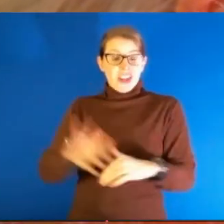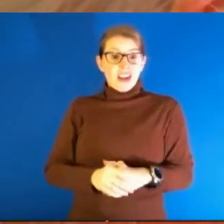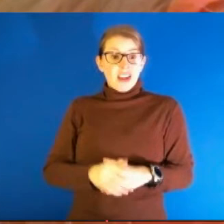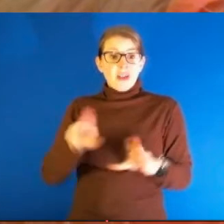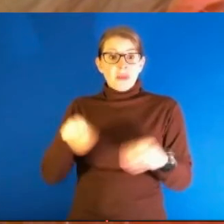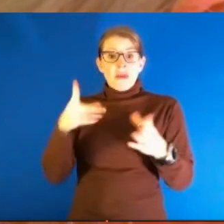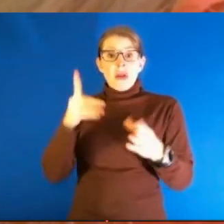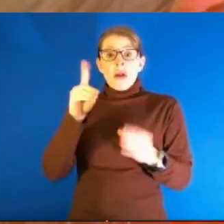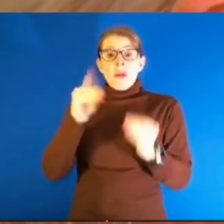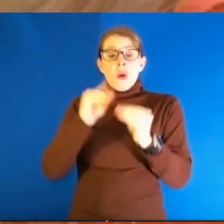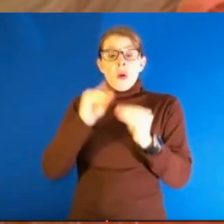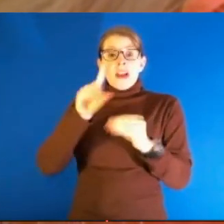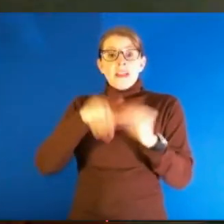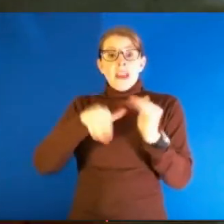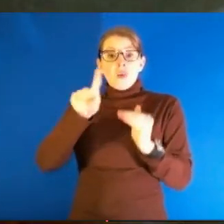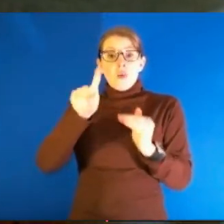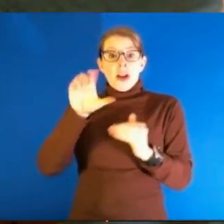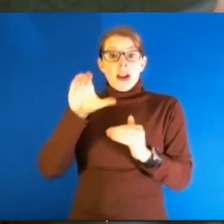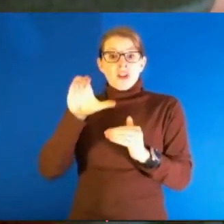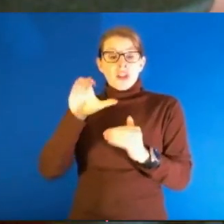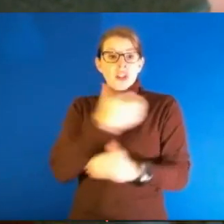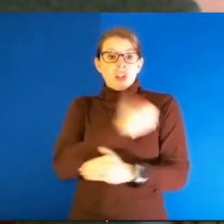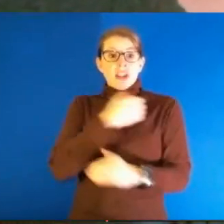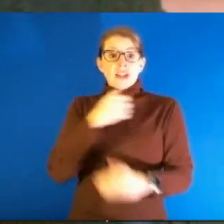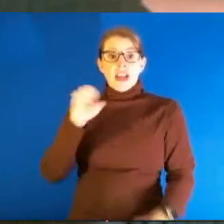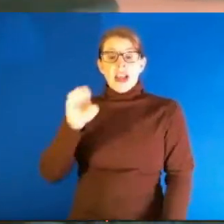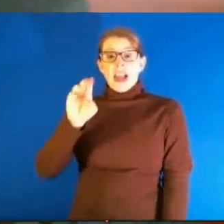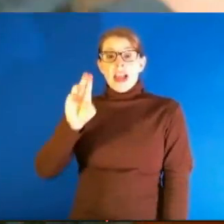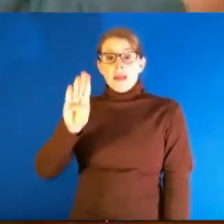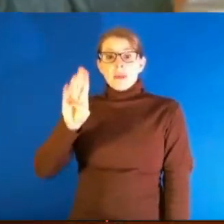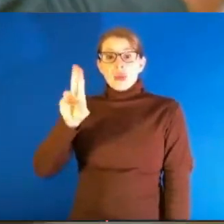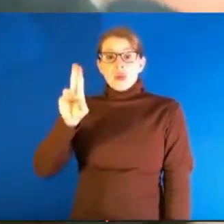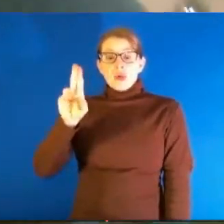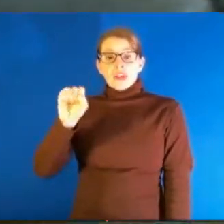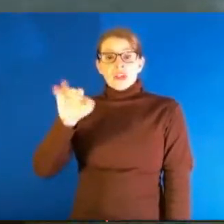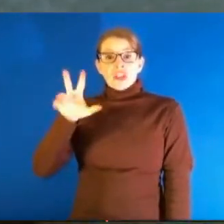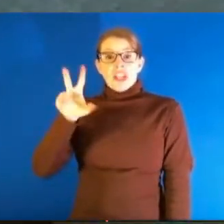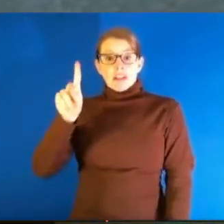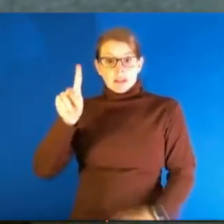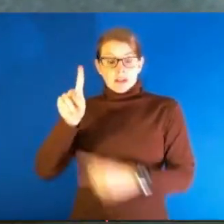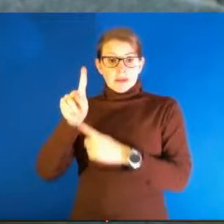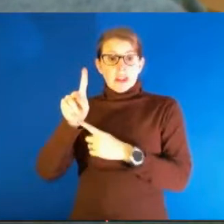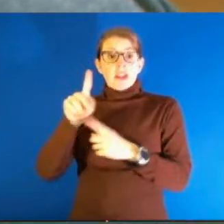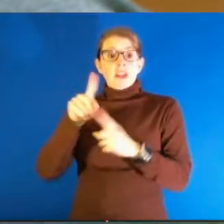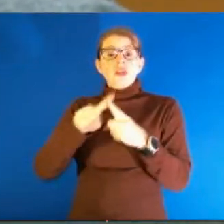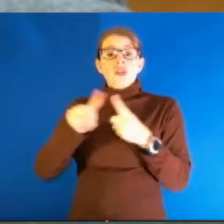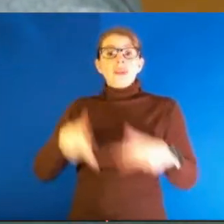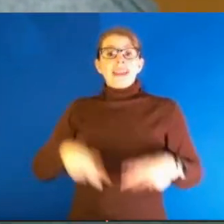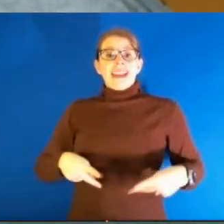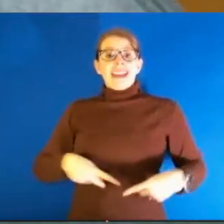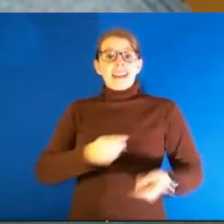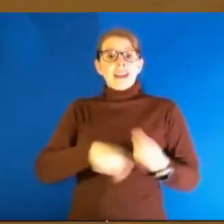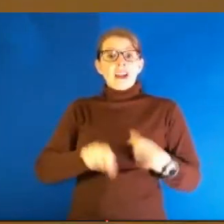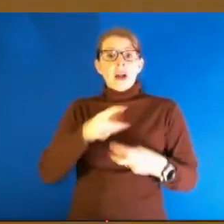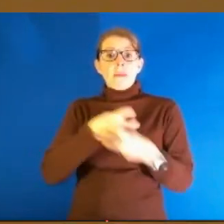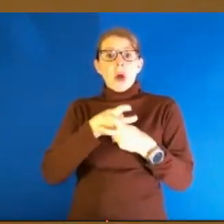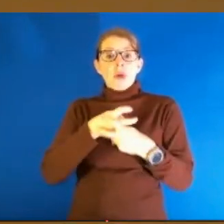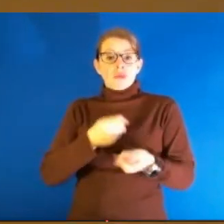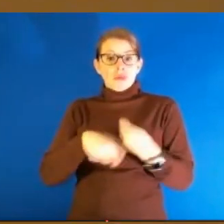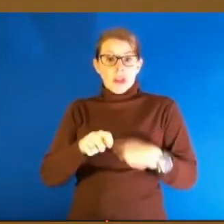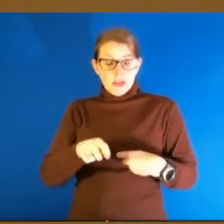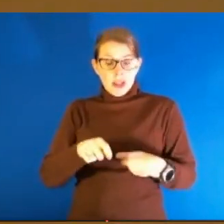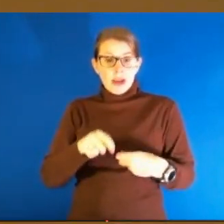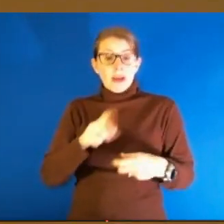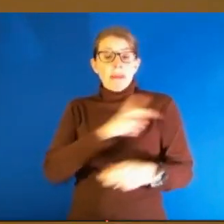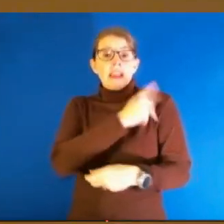shots of Evusheld to bone marrow, kidney, and liver transplant patients, as they are the most severely immunocompromised patients